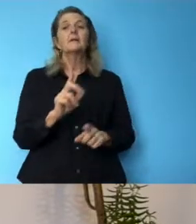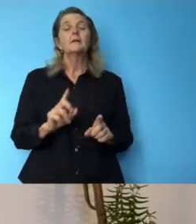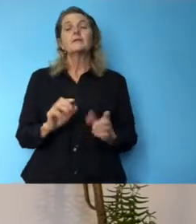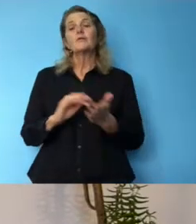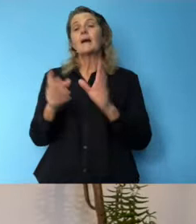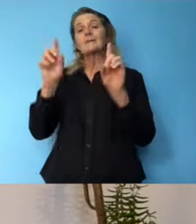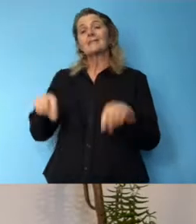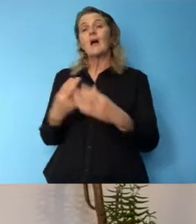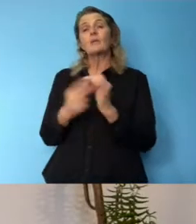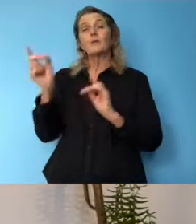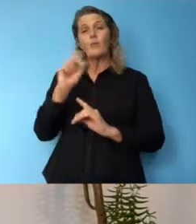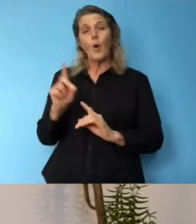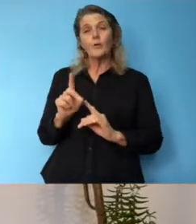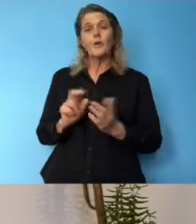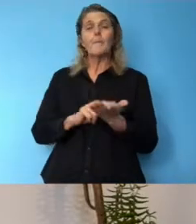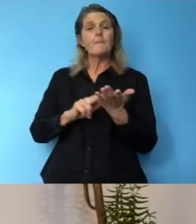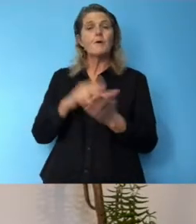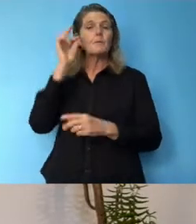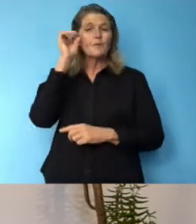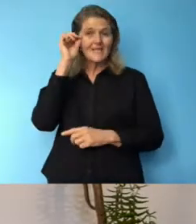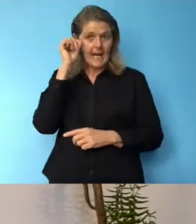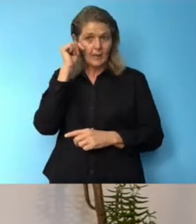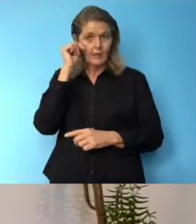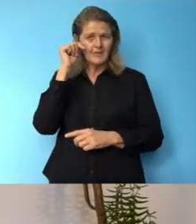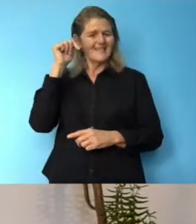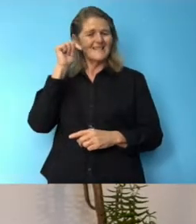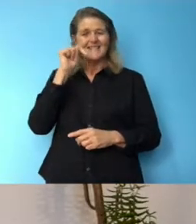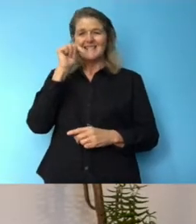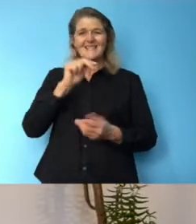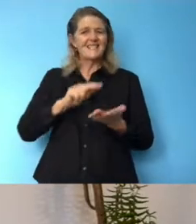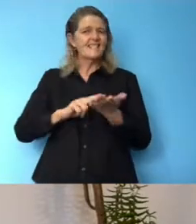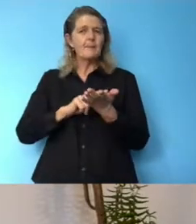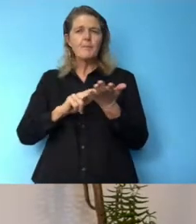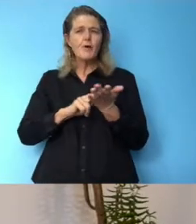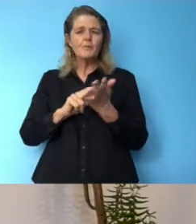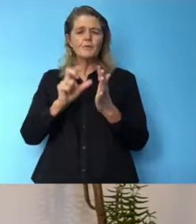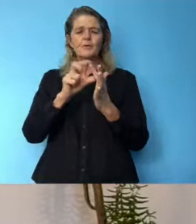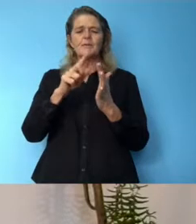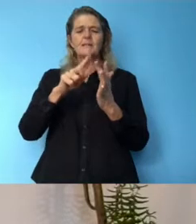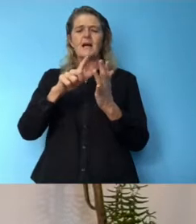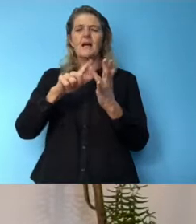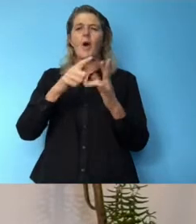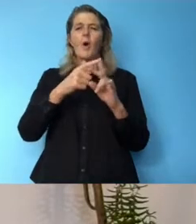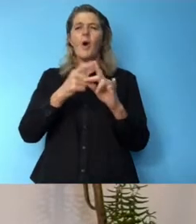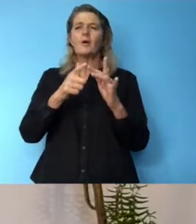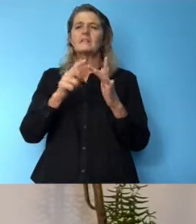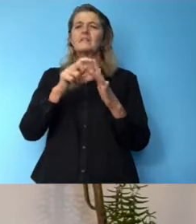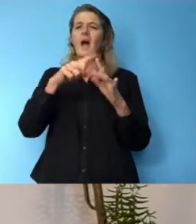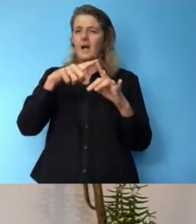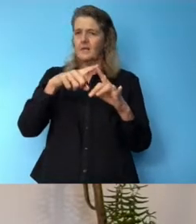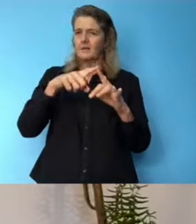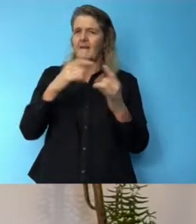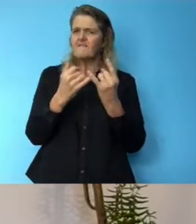The dioxide purple is what it's called. It's just a good purple for making dark. It almost is like a black, like it's really, really dark.